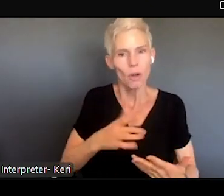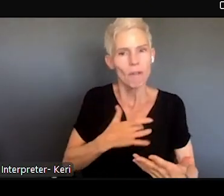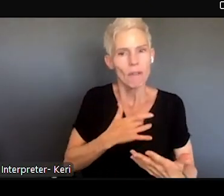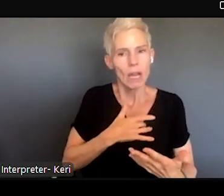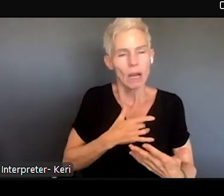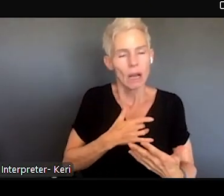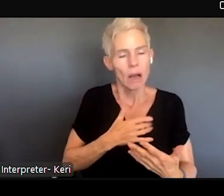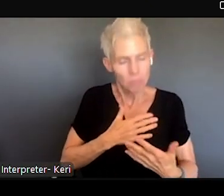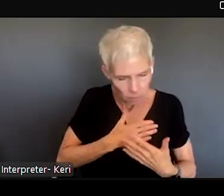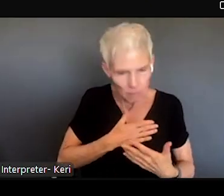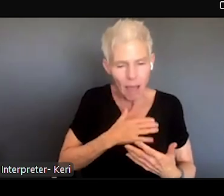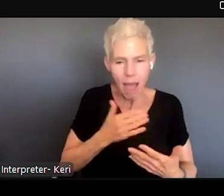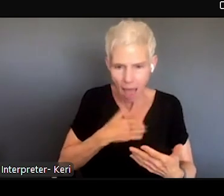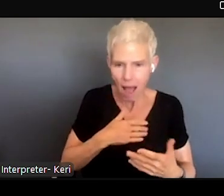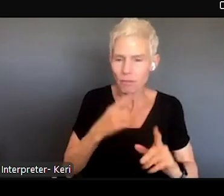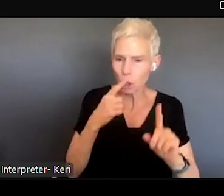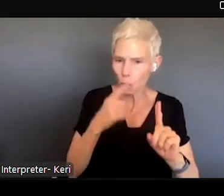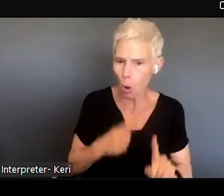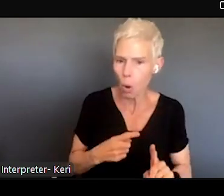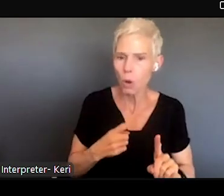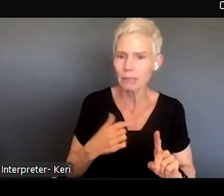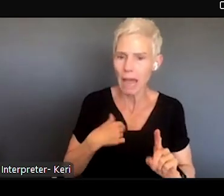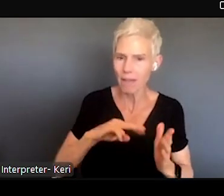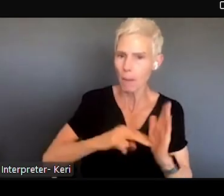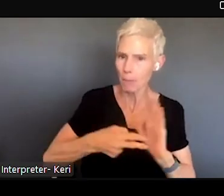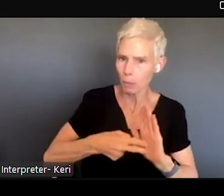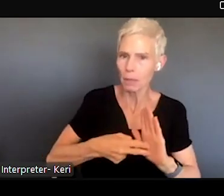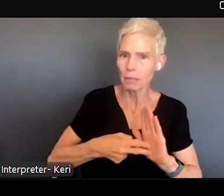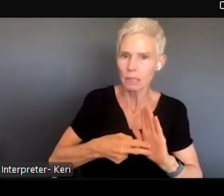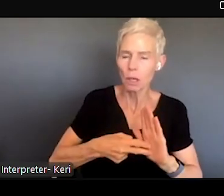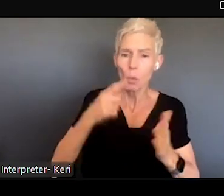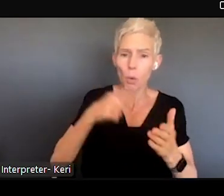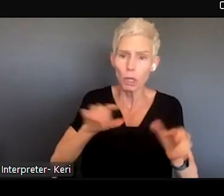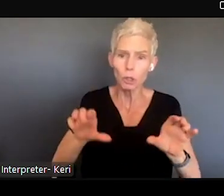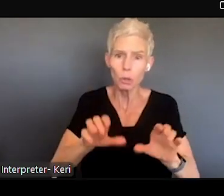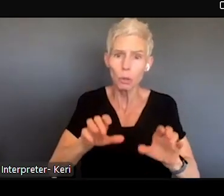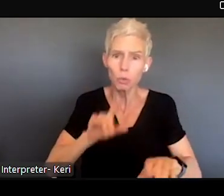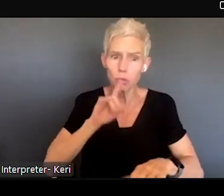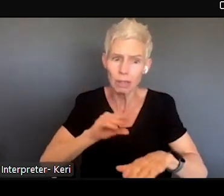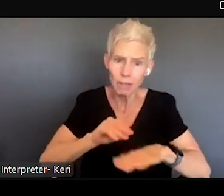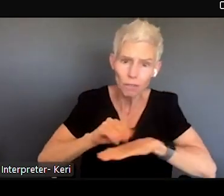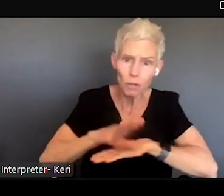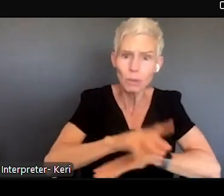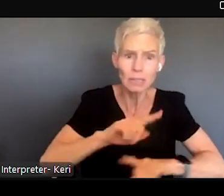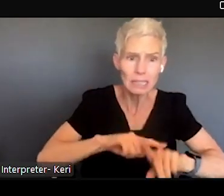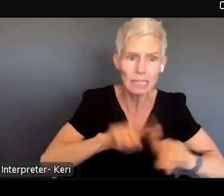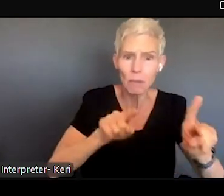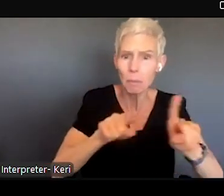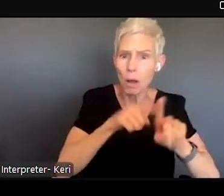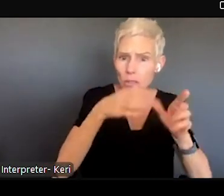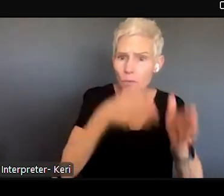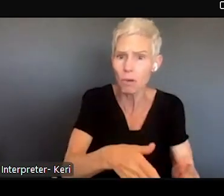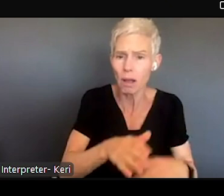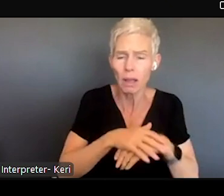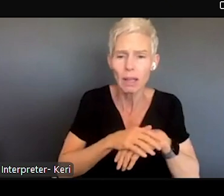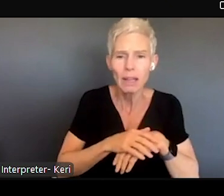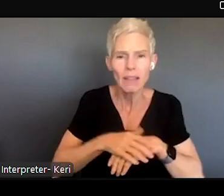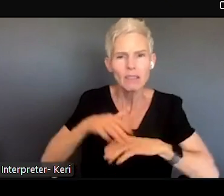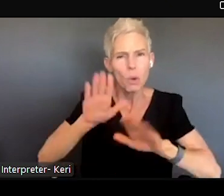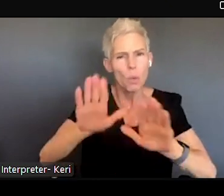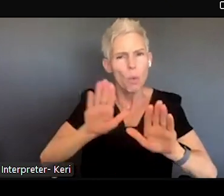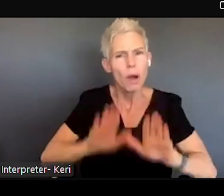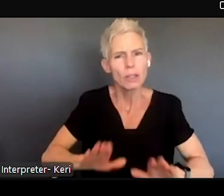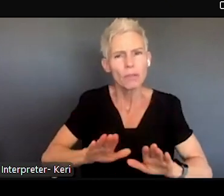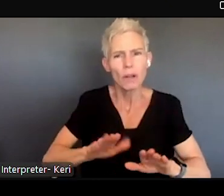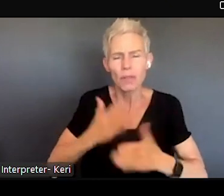of purpose, that what you're doing, it makes a difference. And so that is just wonderful. Thank you for the